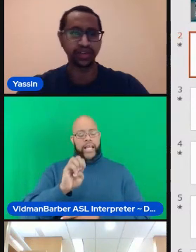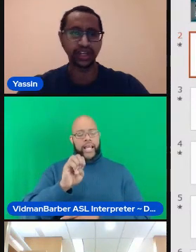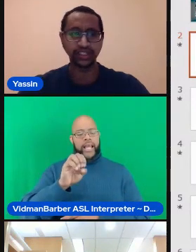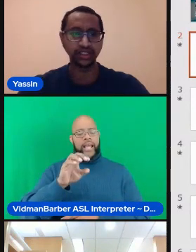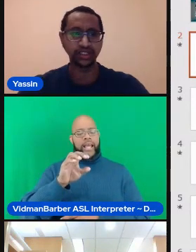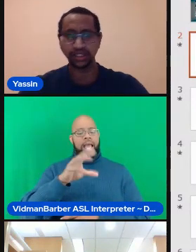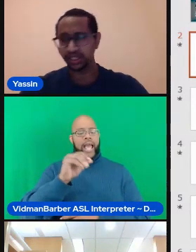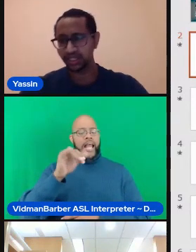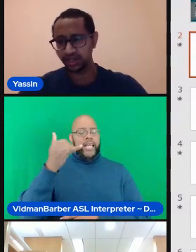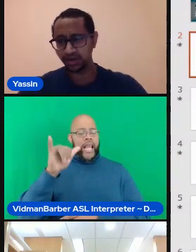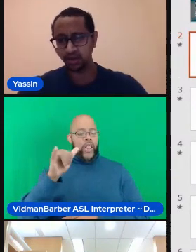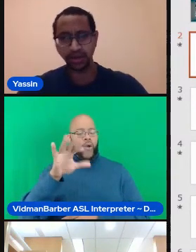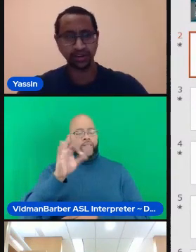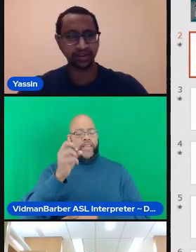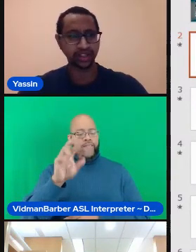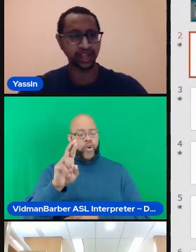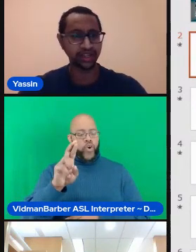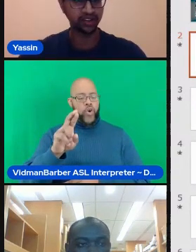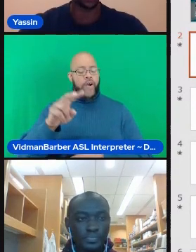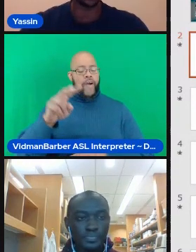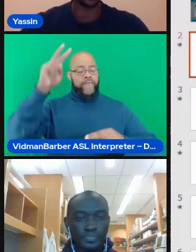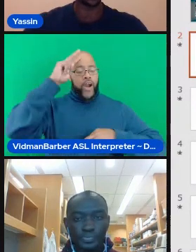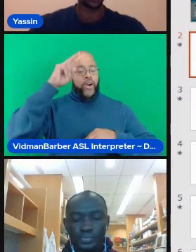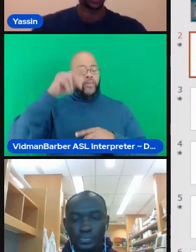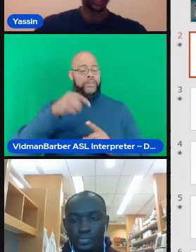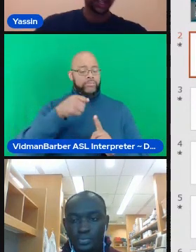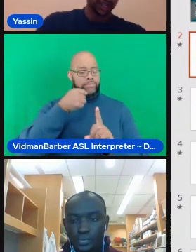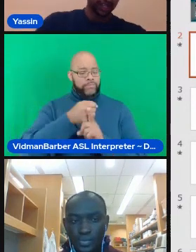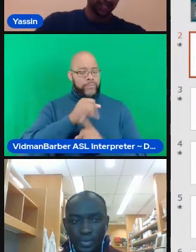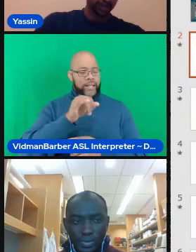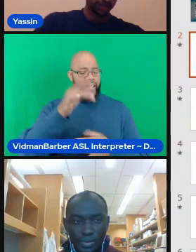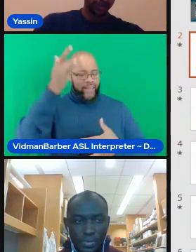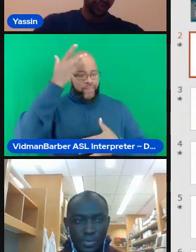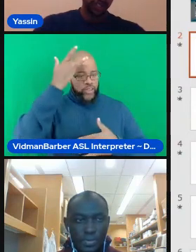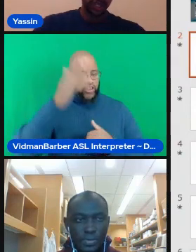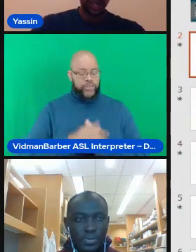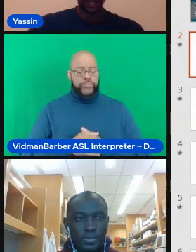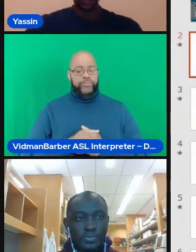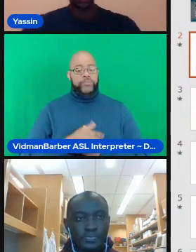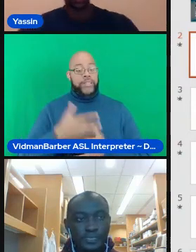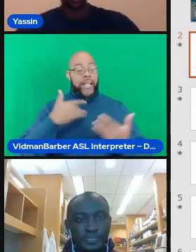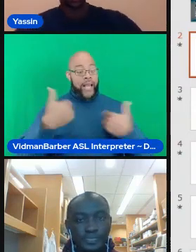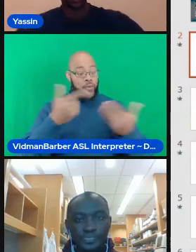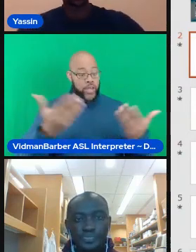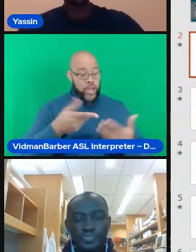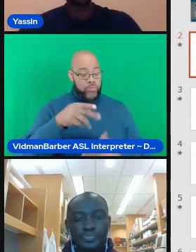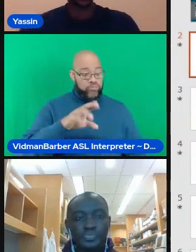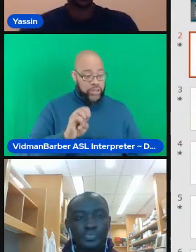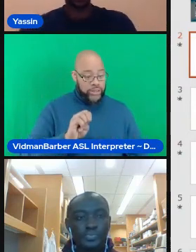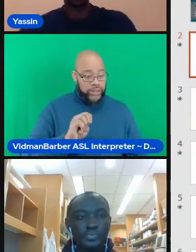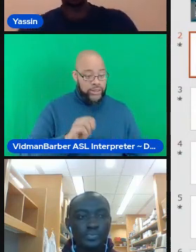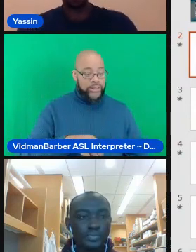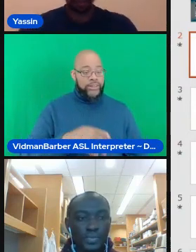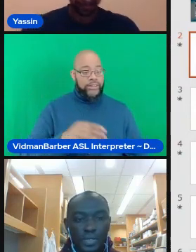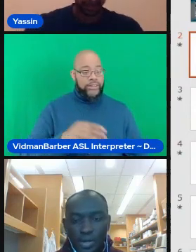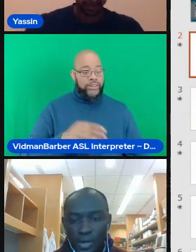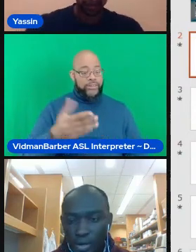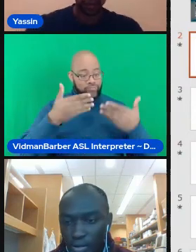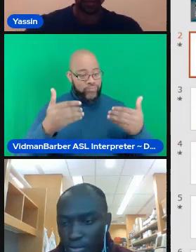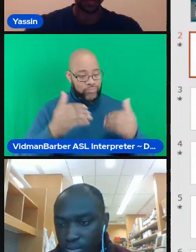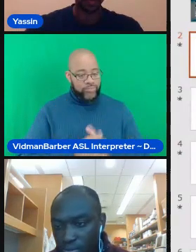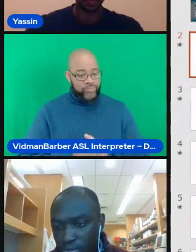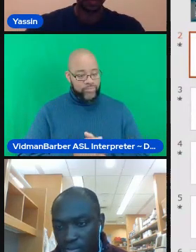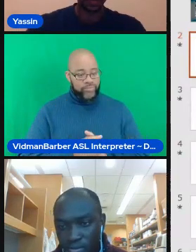viral infections. So we are excited to have you, Prince, and yeah, take it away. Thank you.